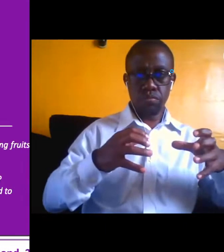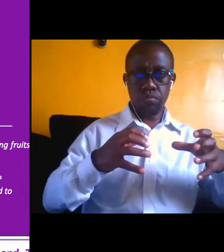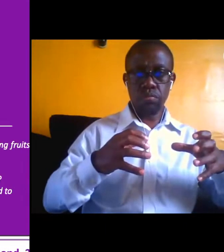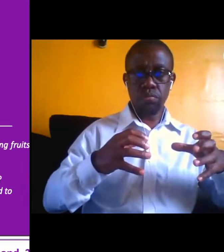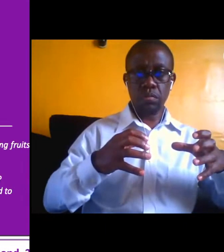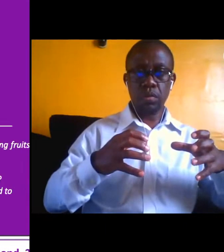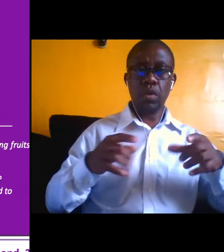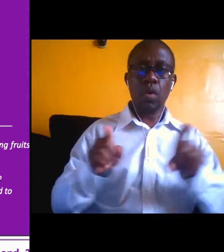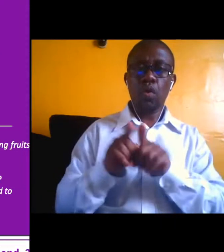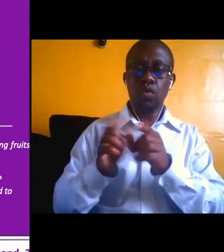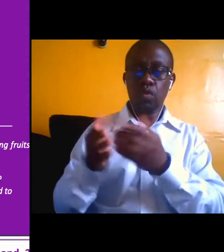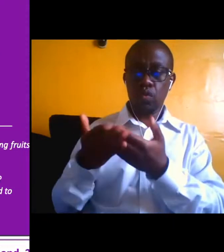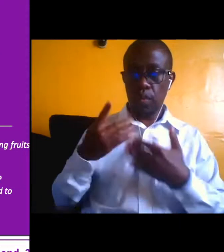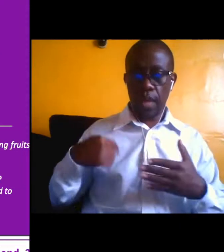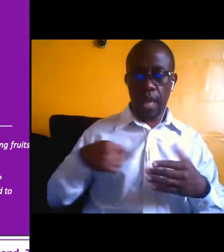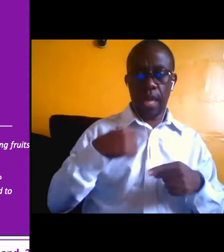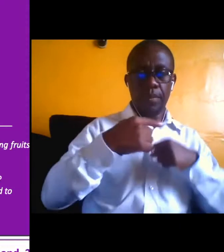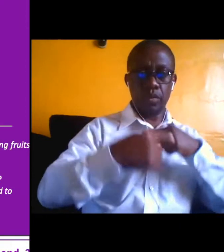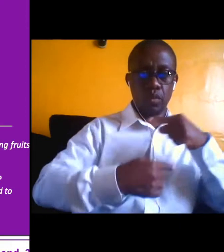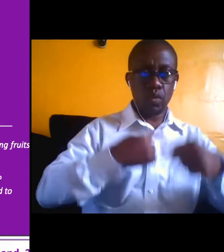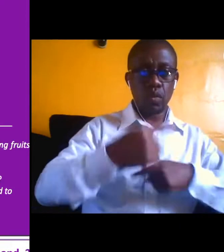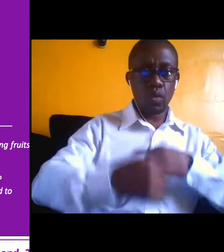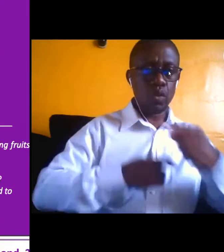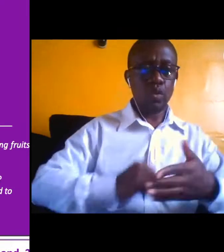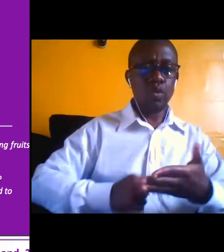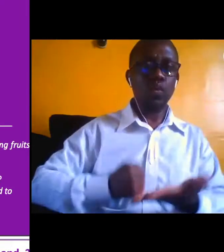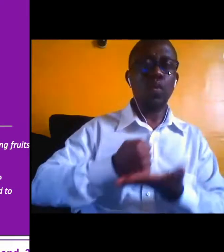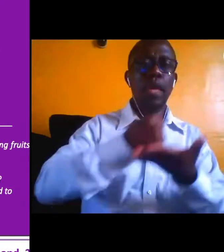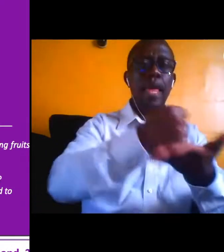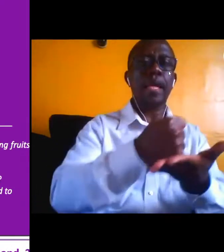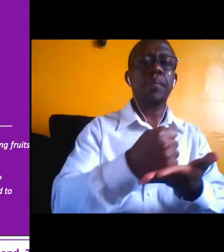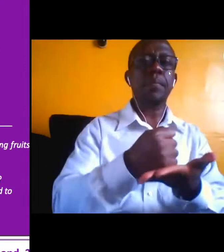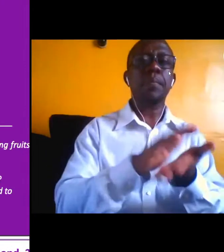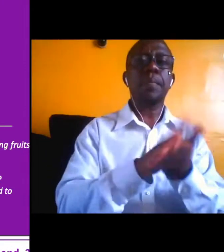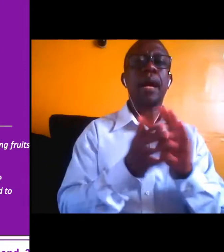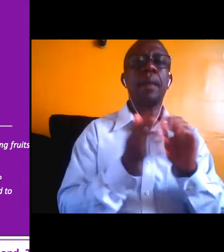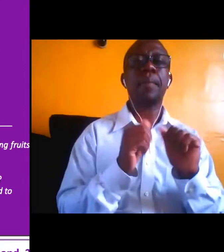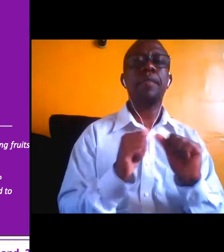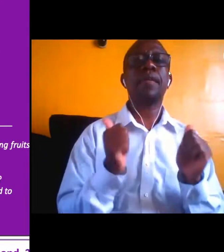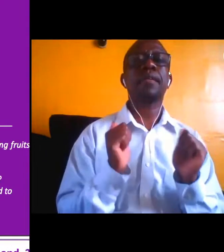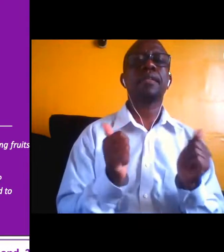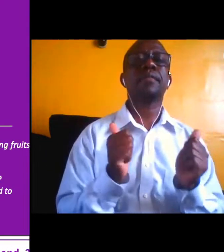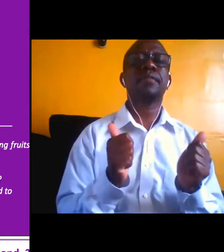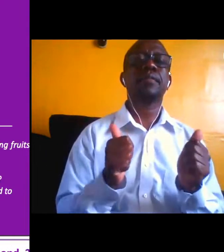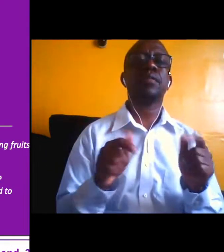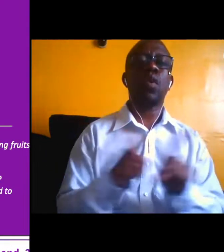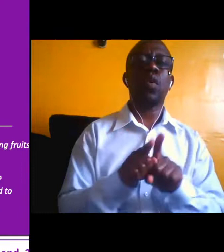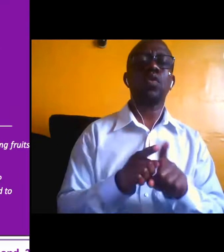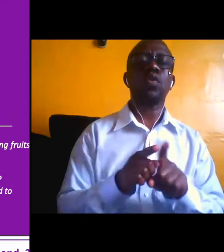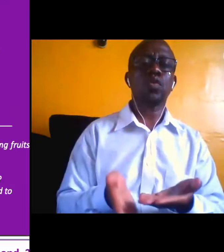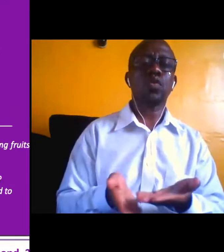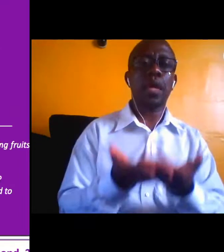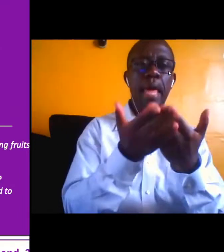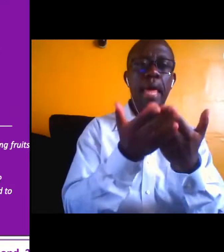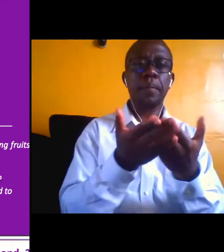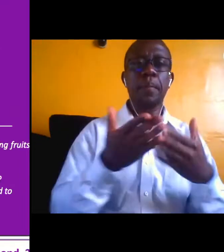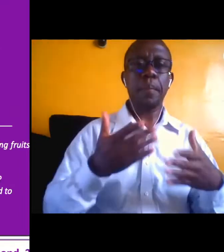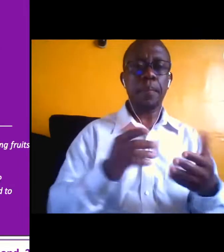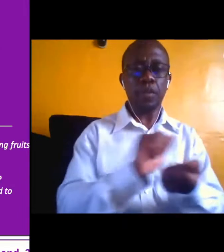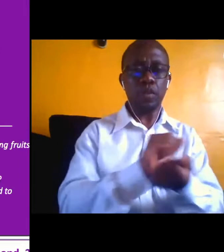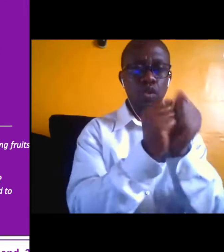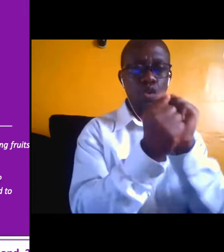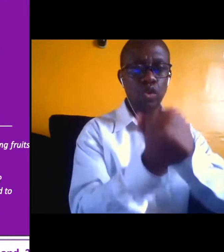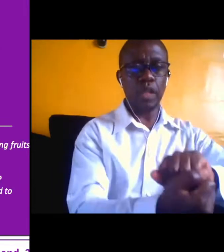be relevant, for the CSO Forum to be effective, and for the CSO Forum to bring about desired change in the lives